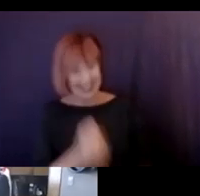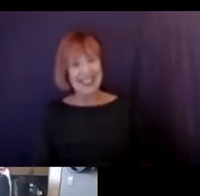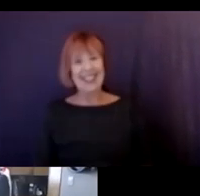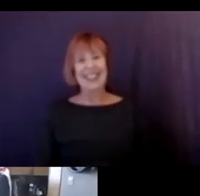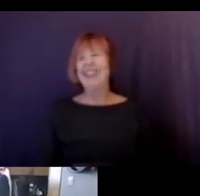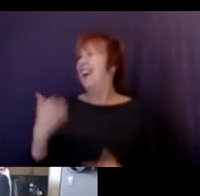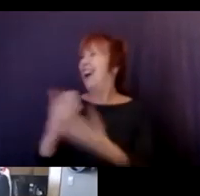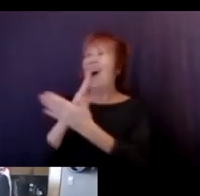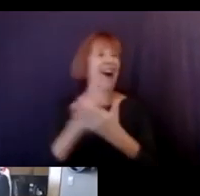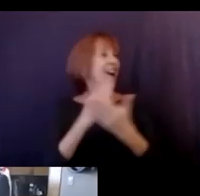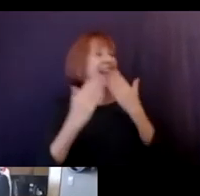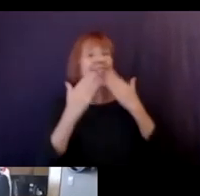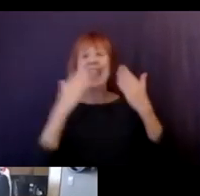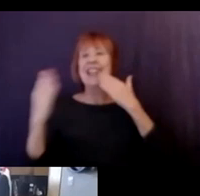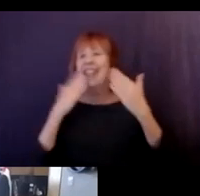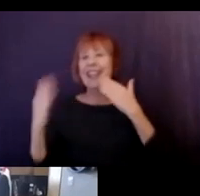All right. Thank you.